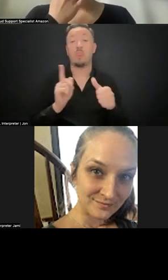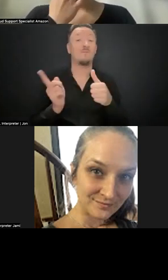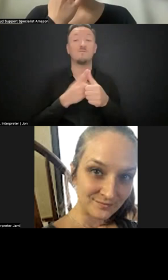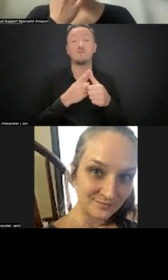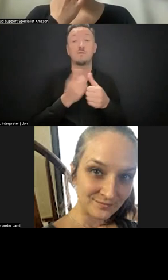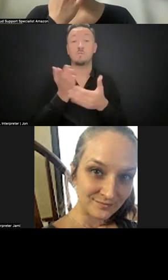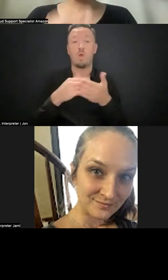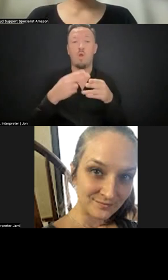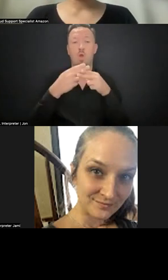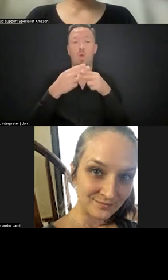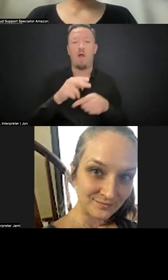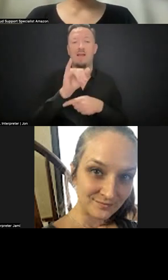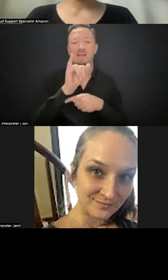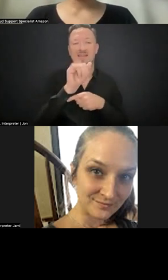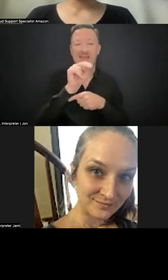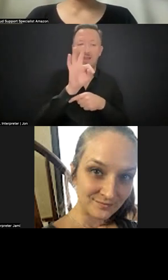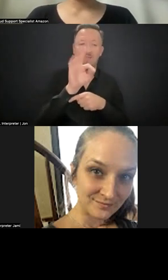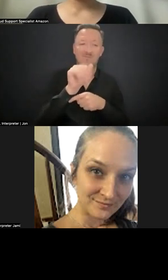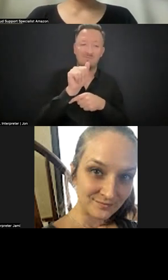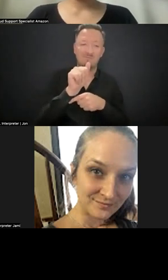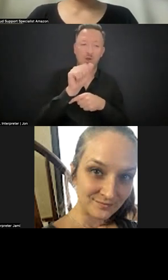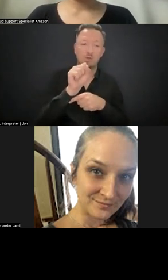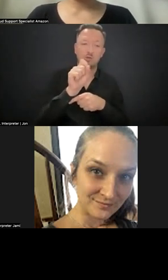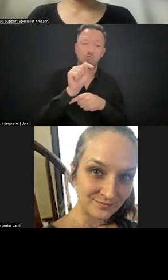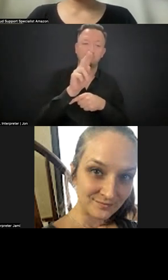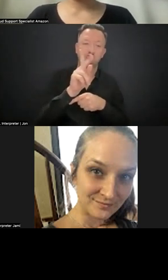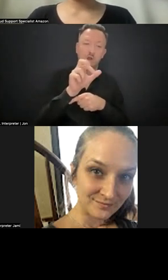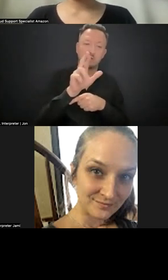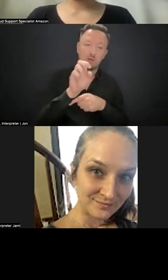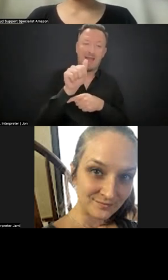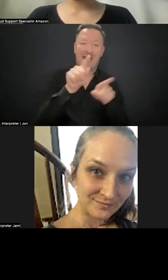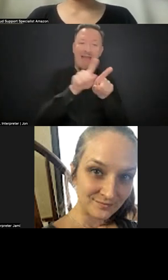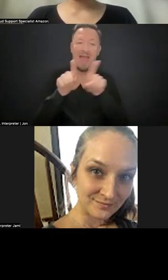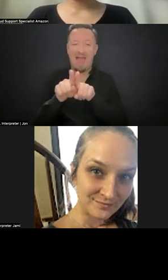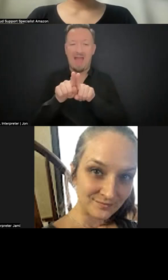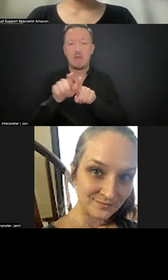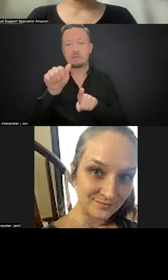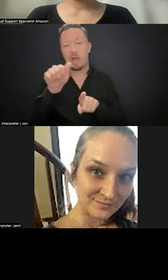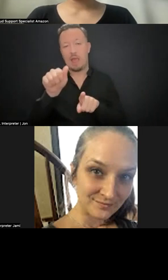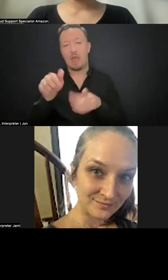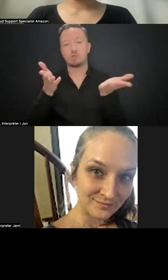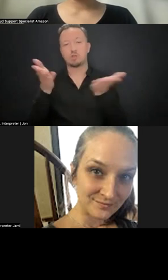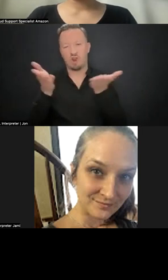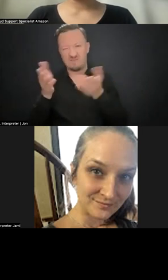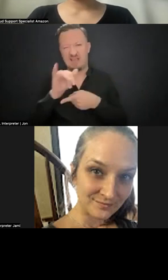infrastructure as a service. So let's address these.